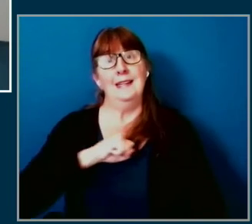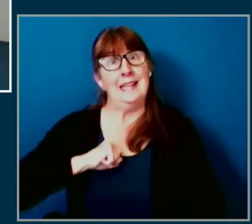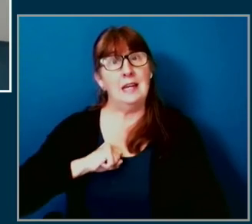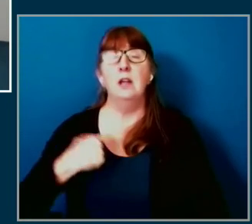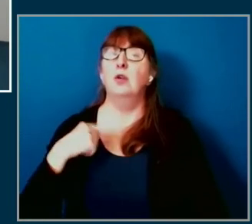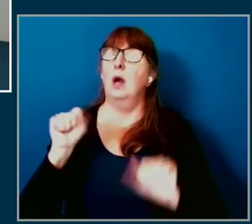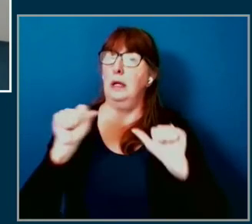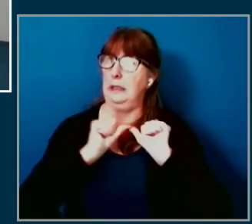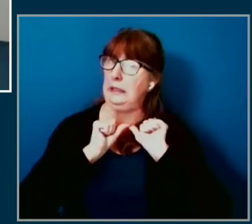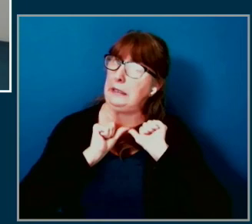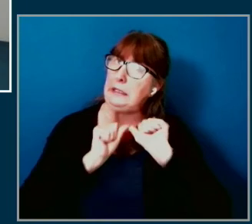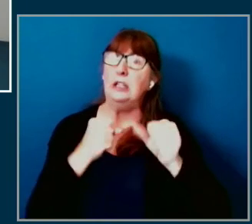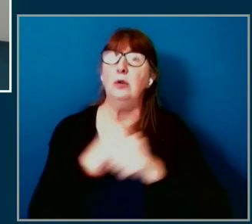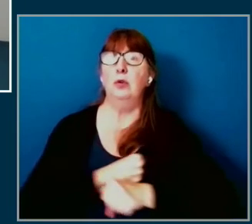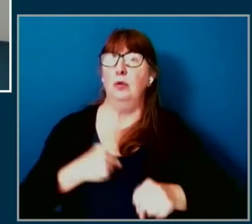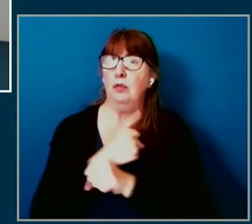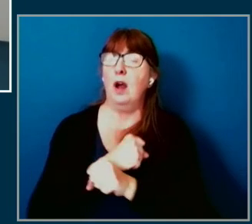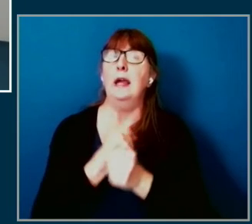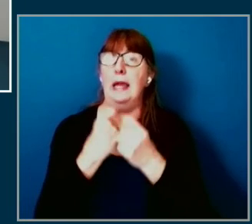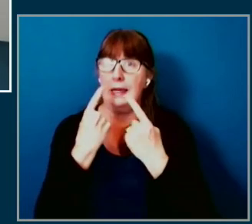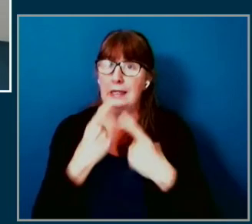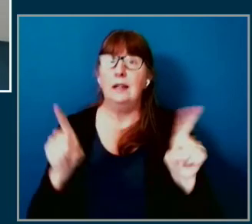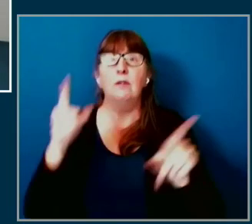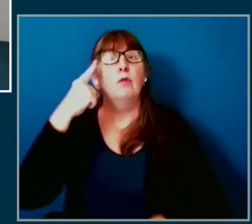continue to fight and deliver for you.